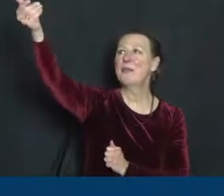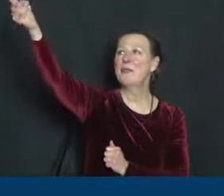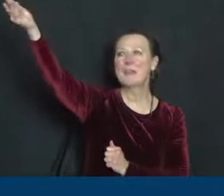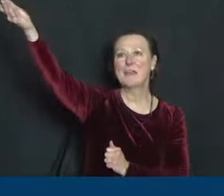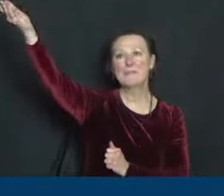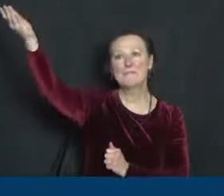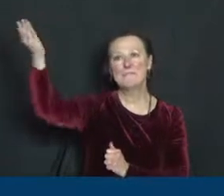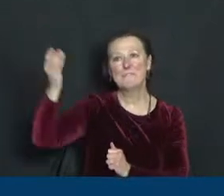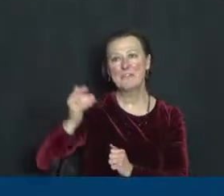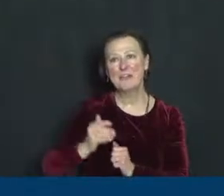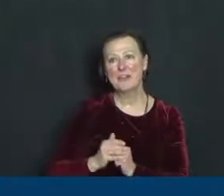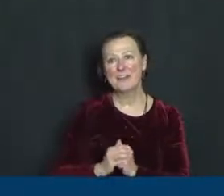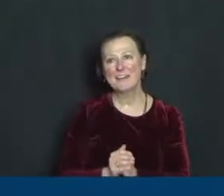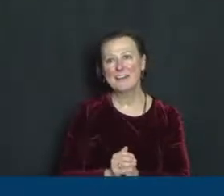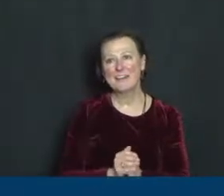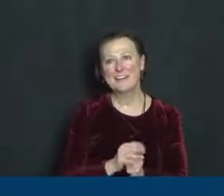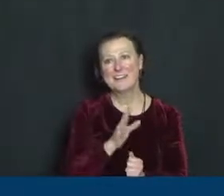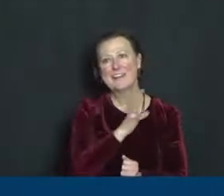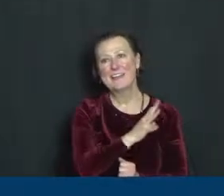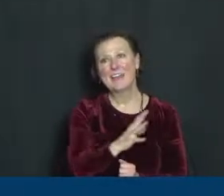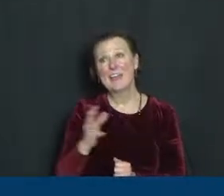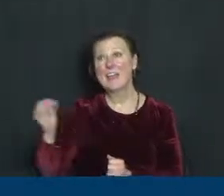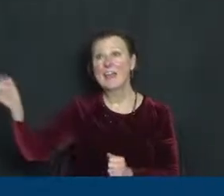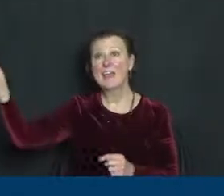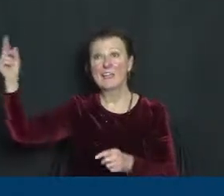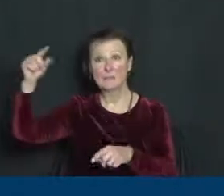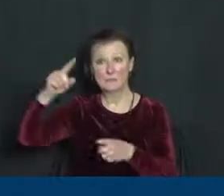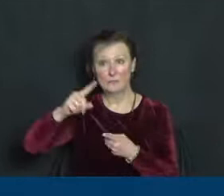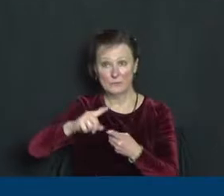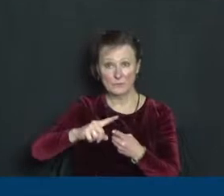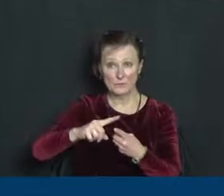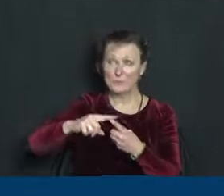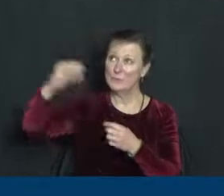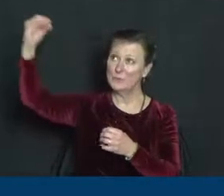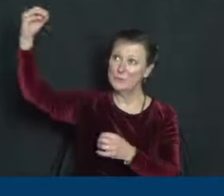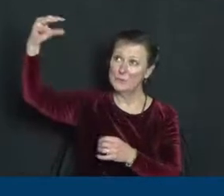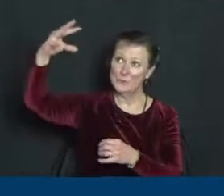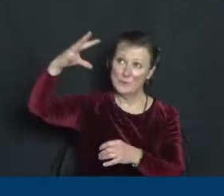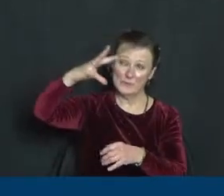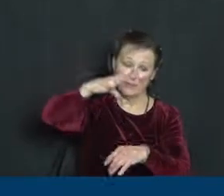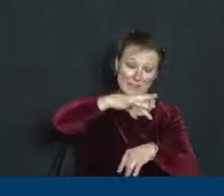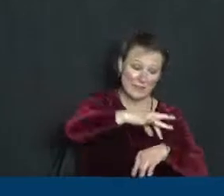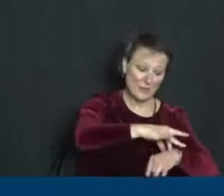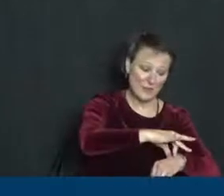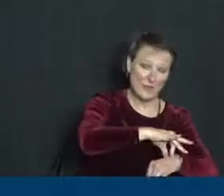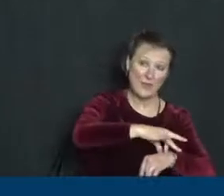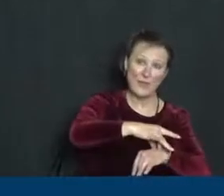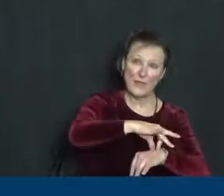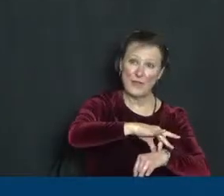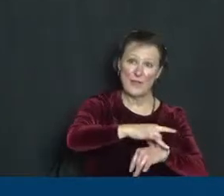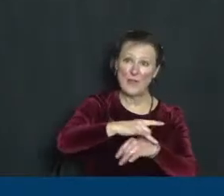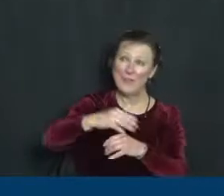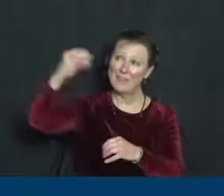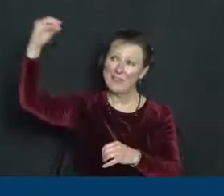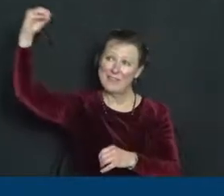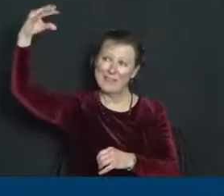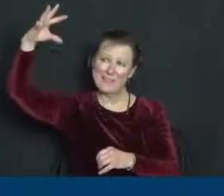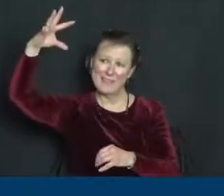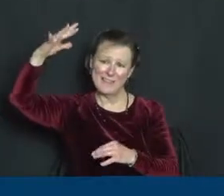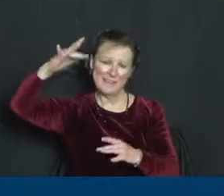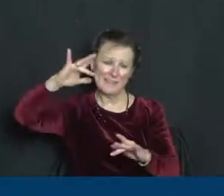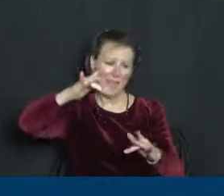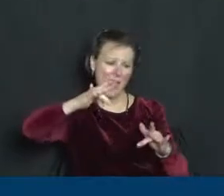beyond them far, and to the